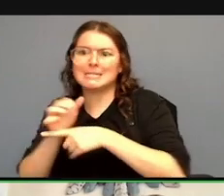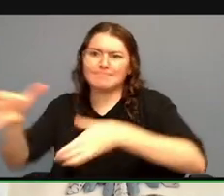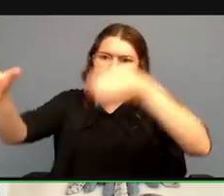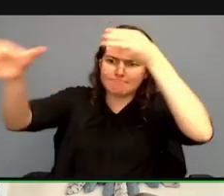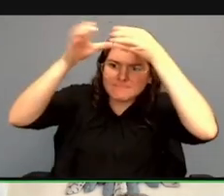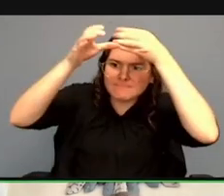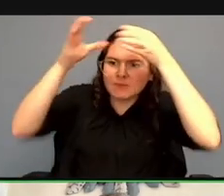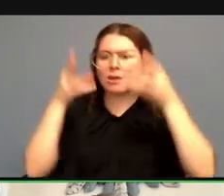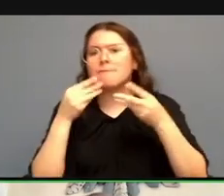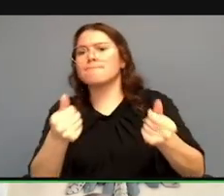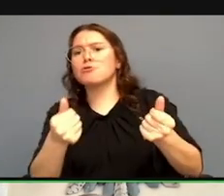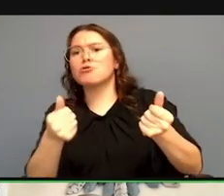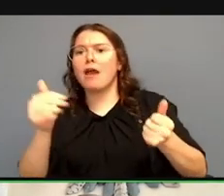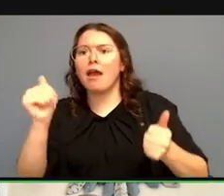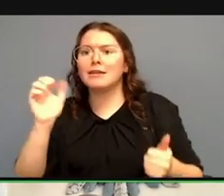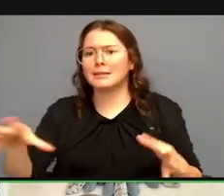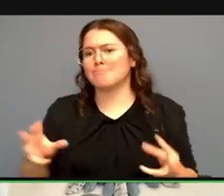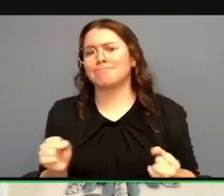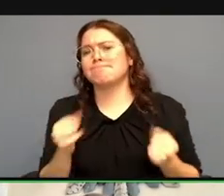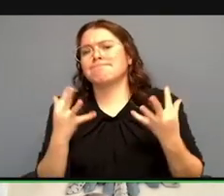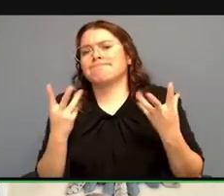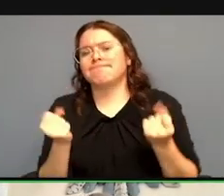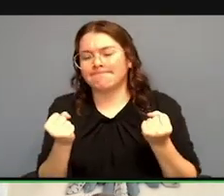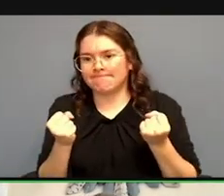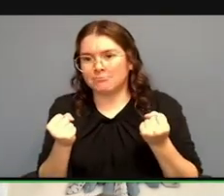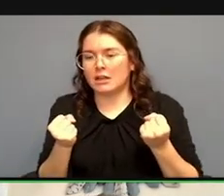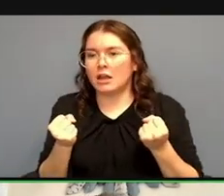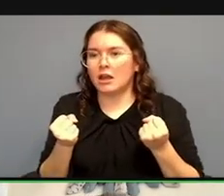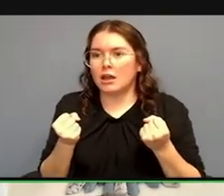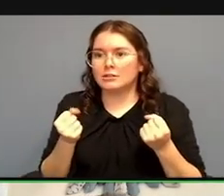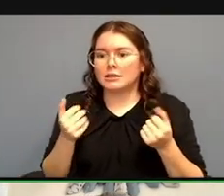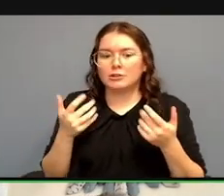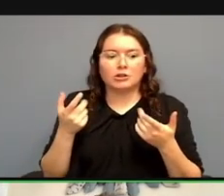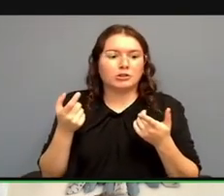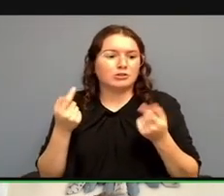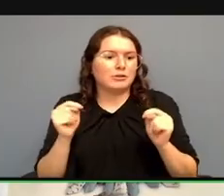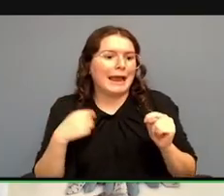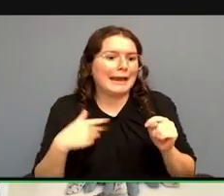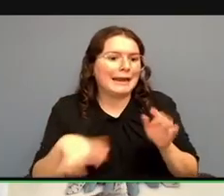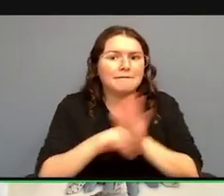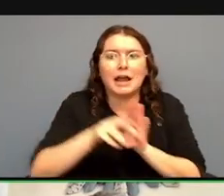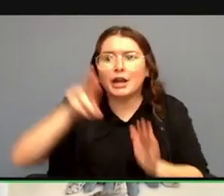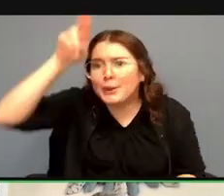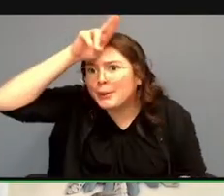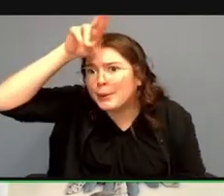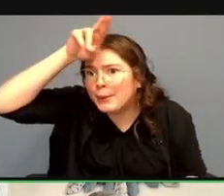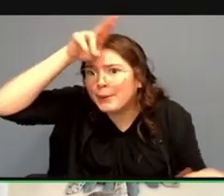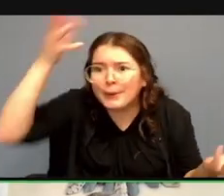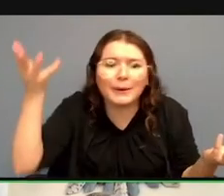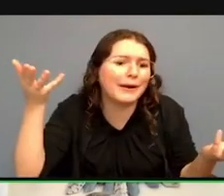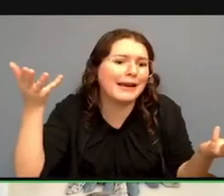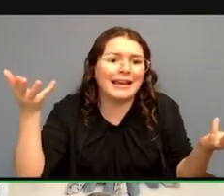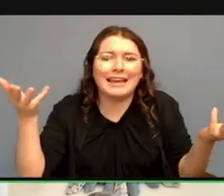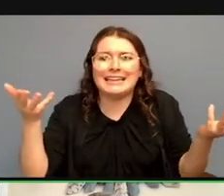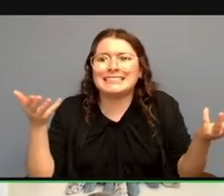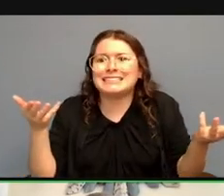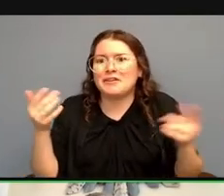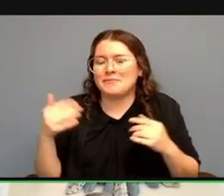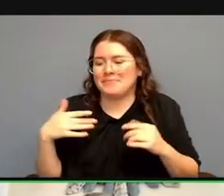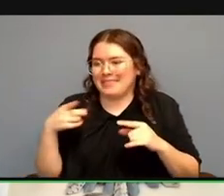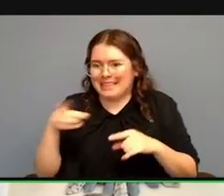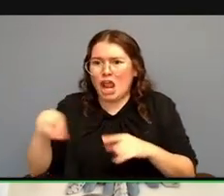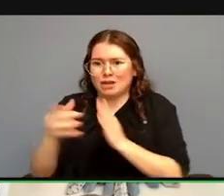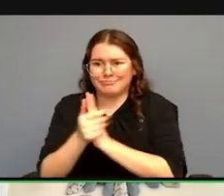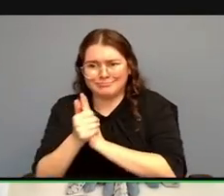in ASL. And, it's like trying to find a unicorn to find these, very skilled people,